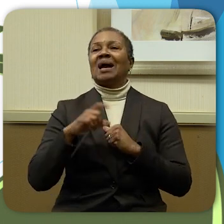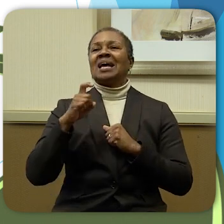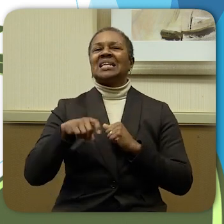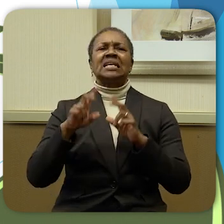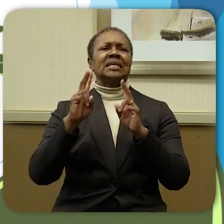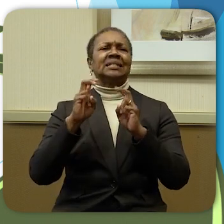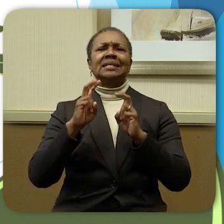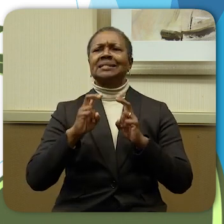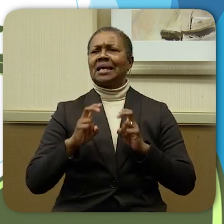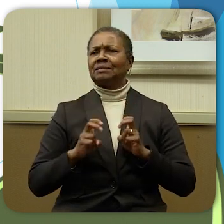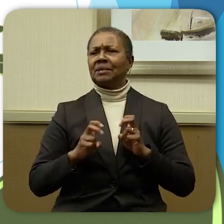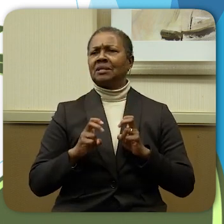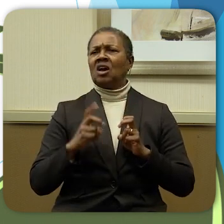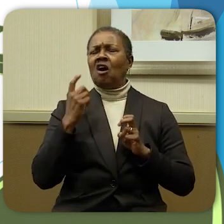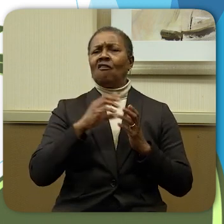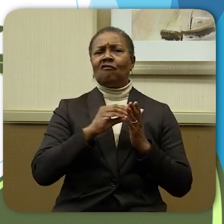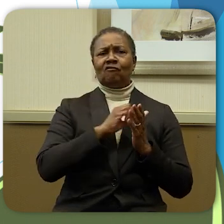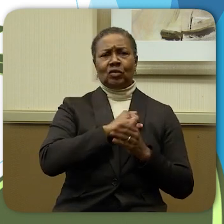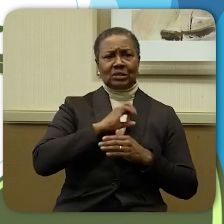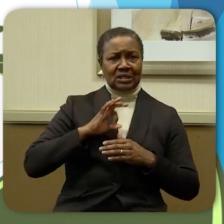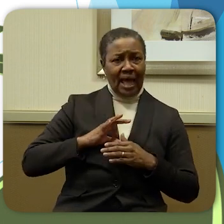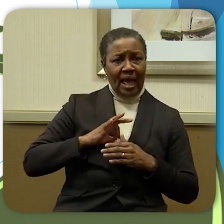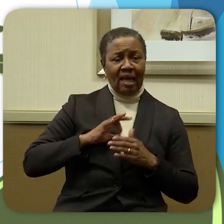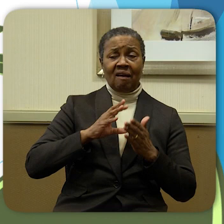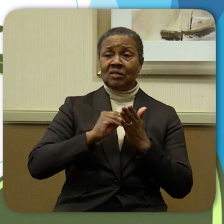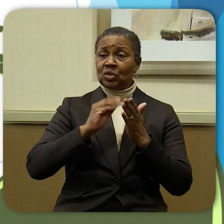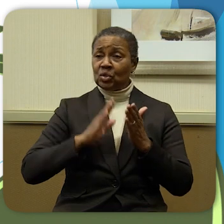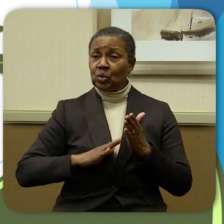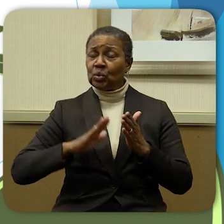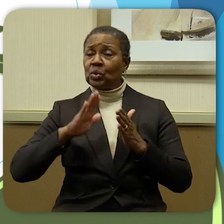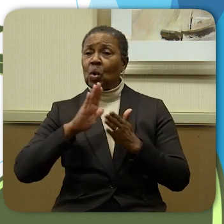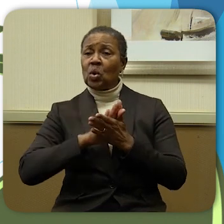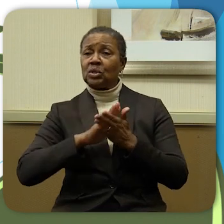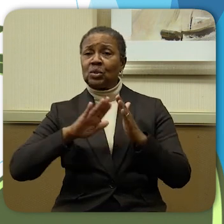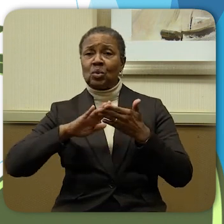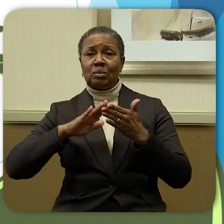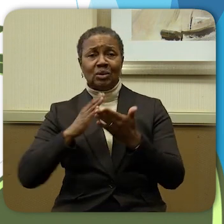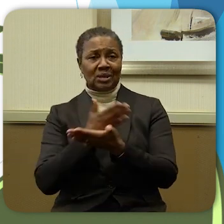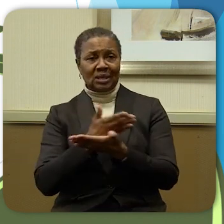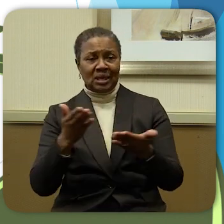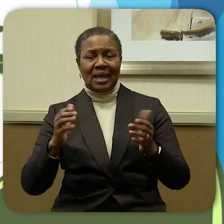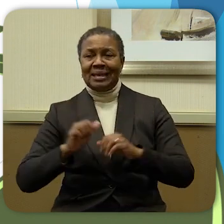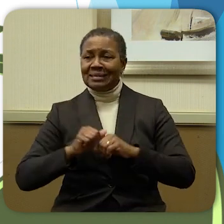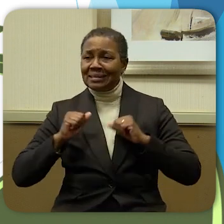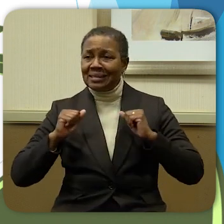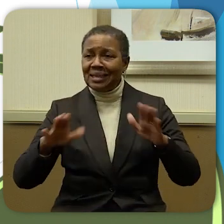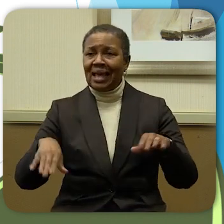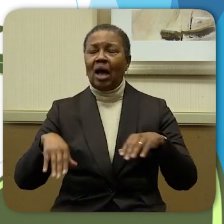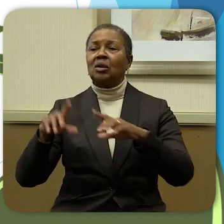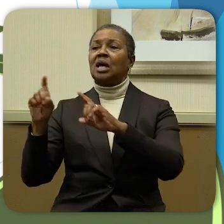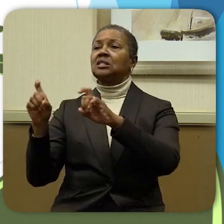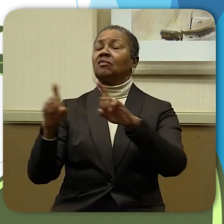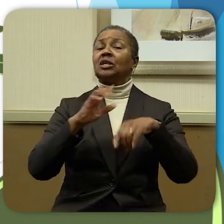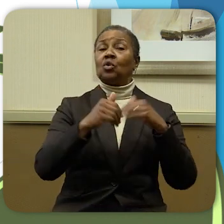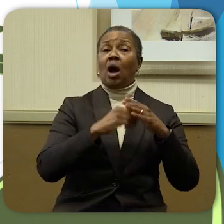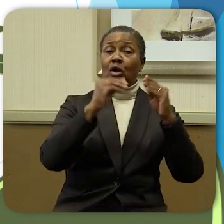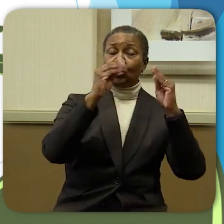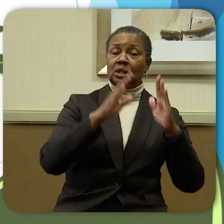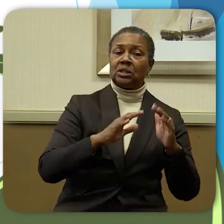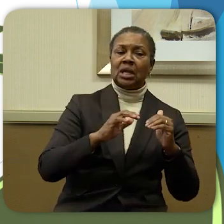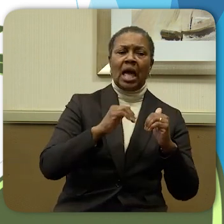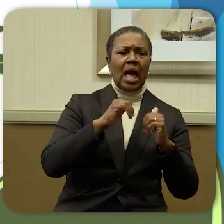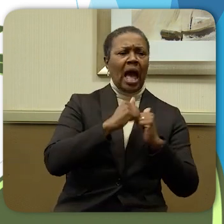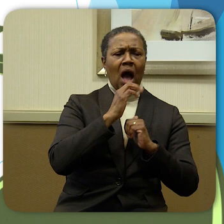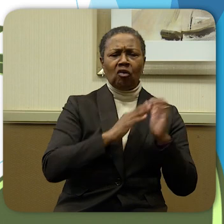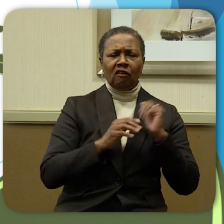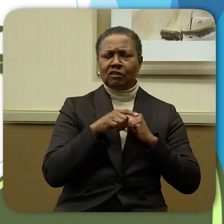assessment of the staff or students or the school community. So that might be sending out a survey to all your teachers. How comfortable